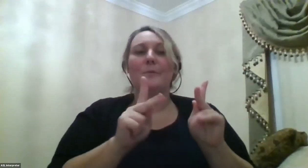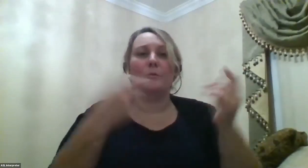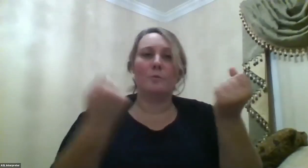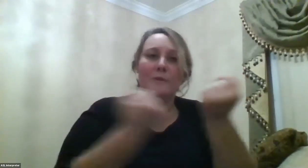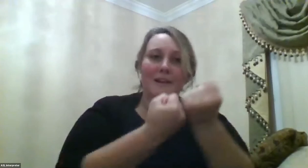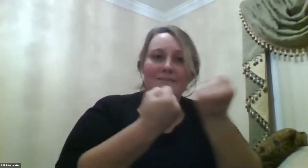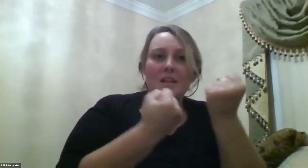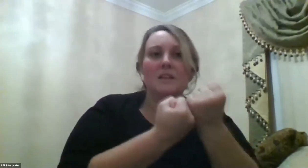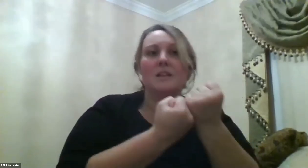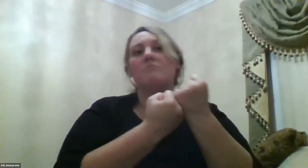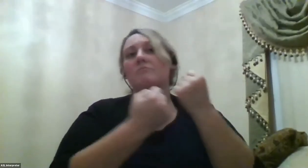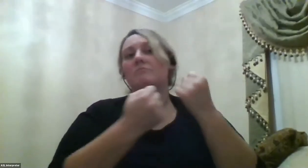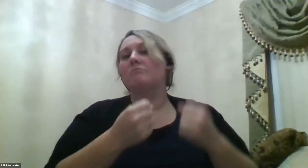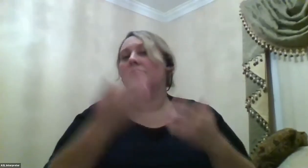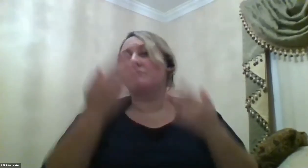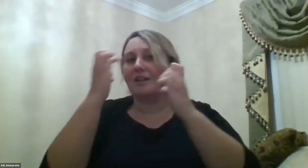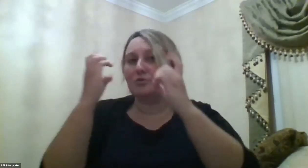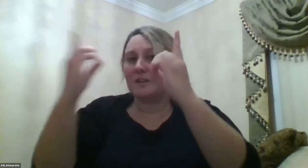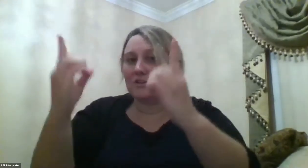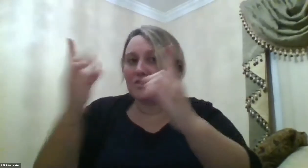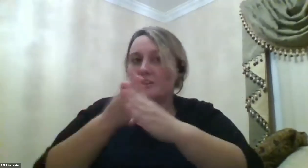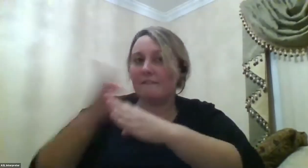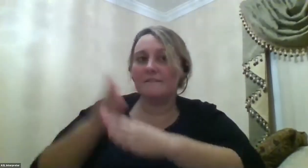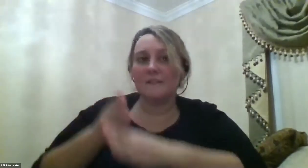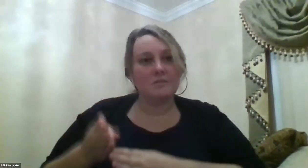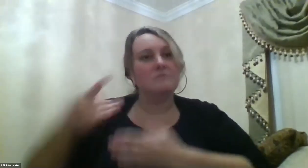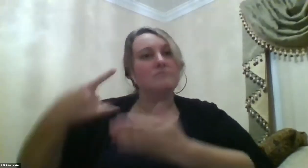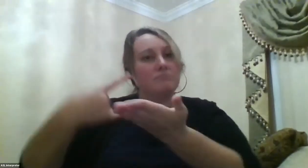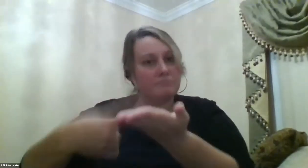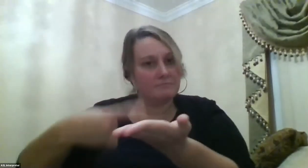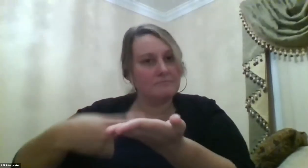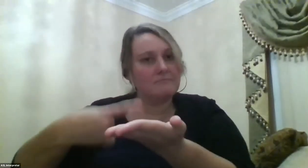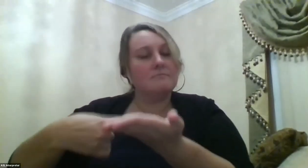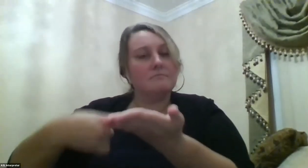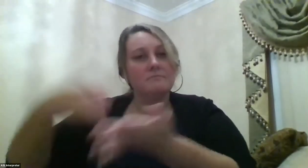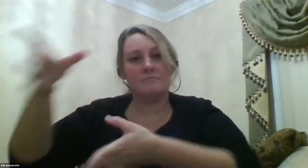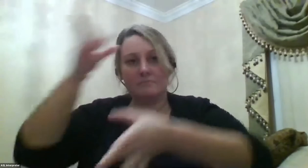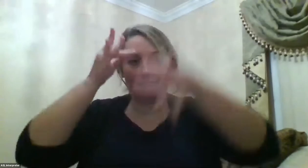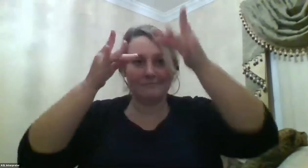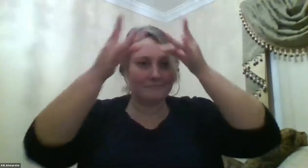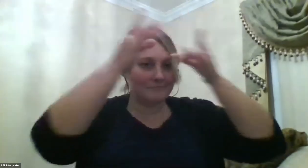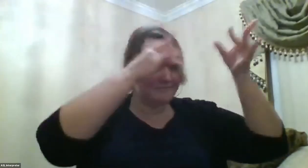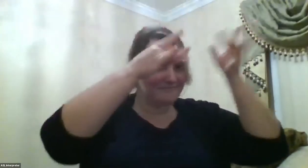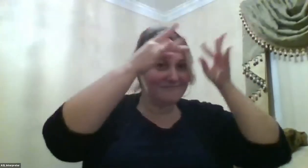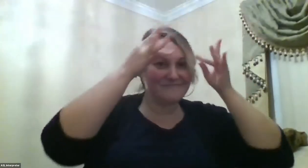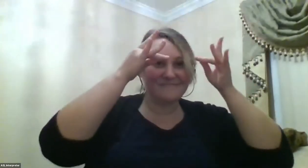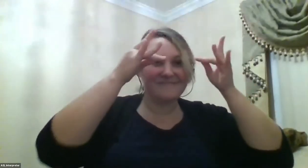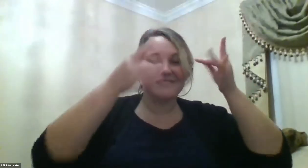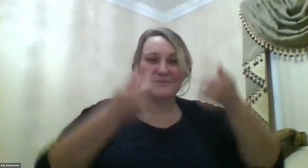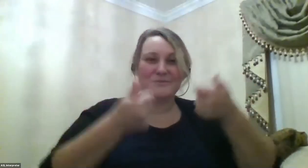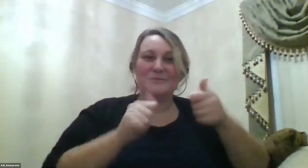um, and figuring out a way that you can really